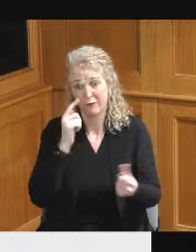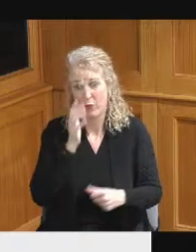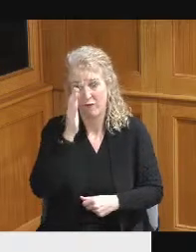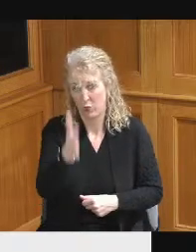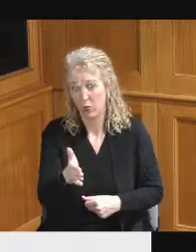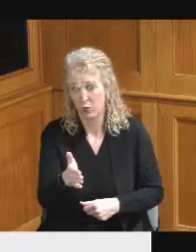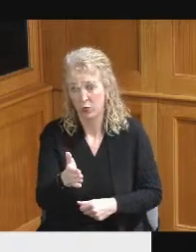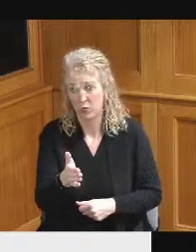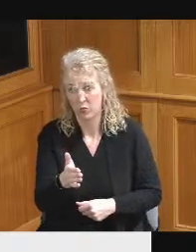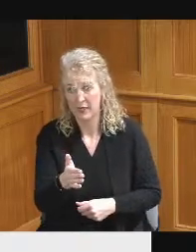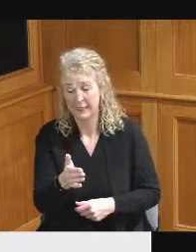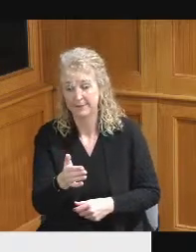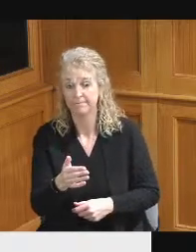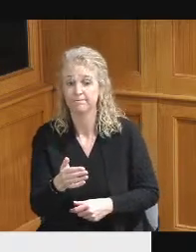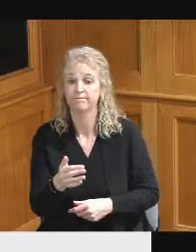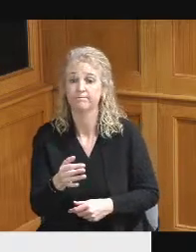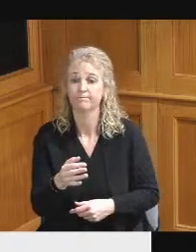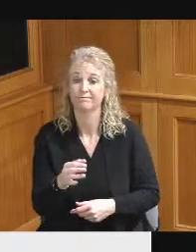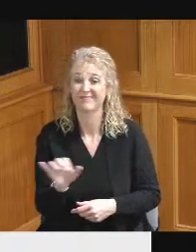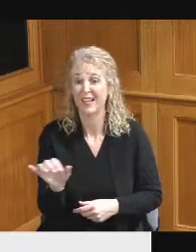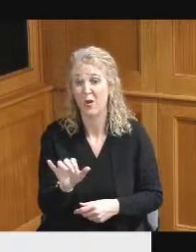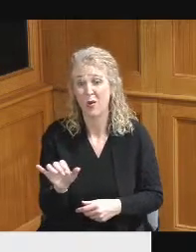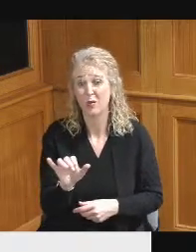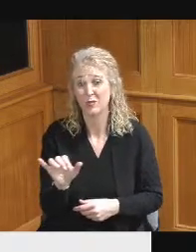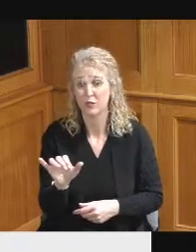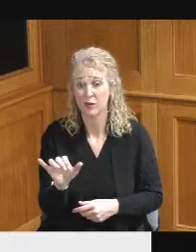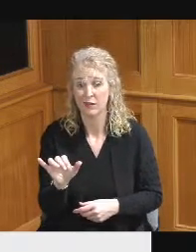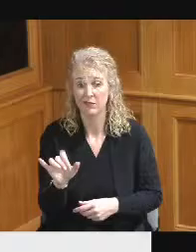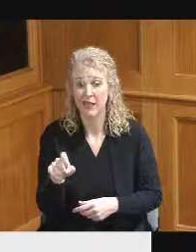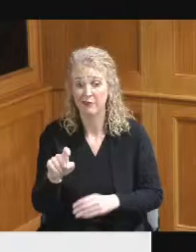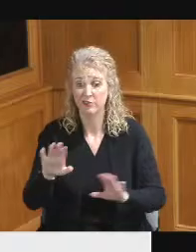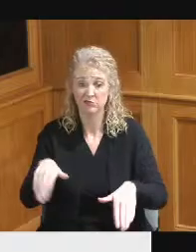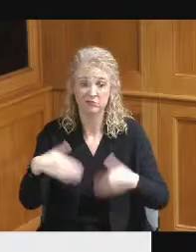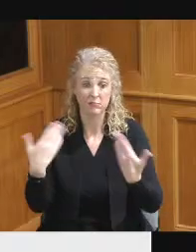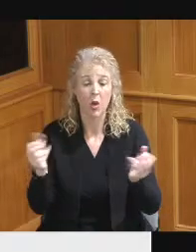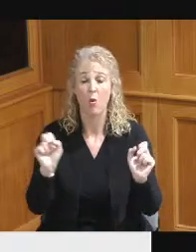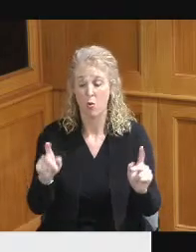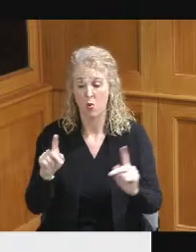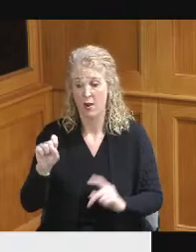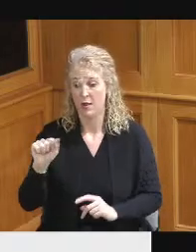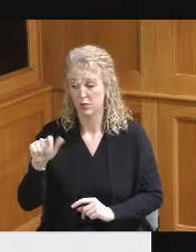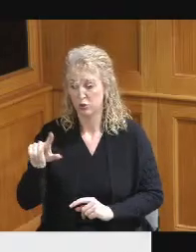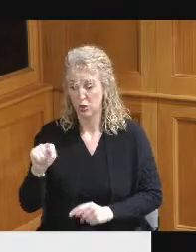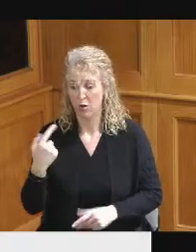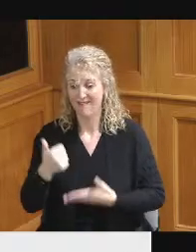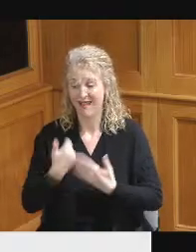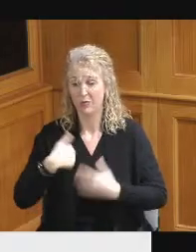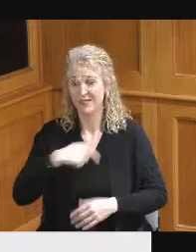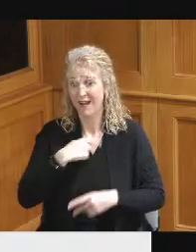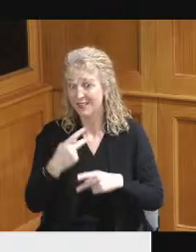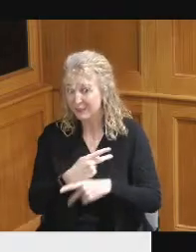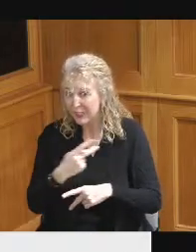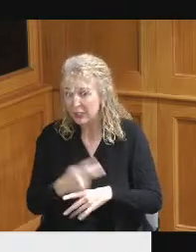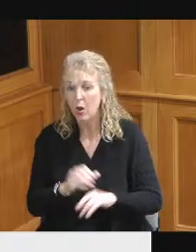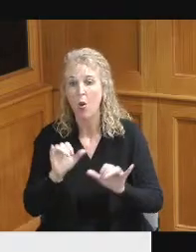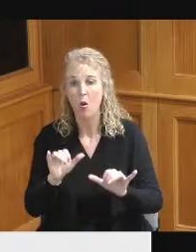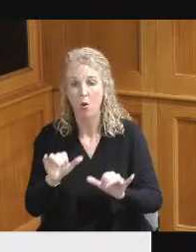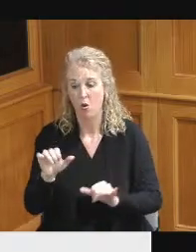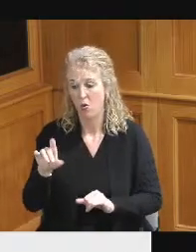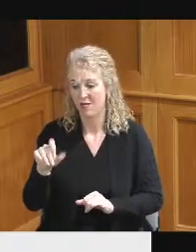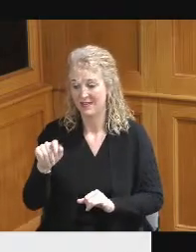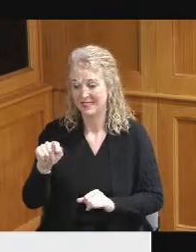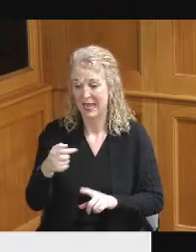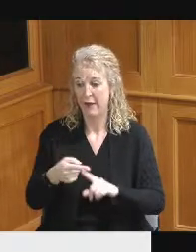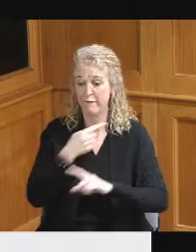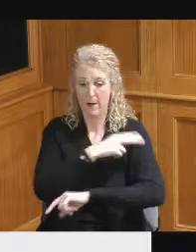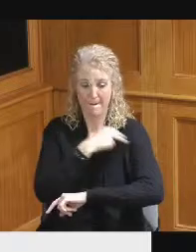to also, we had to go back to the drawing table, and SALT has provided us the opportunity to do that, to test submission of data by the